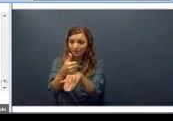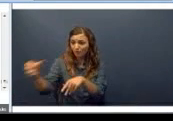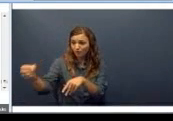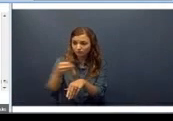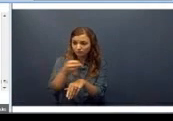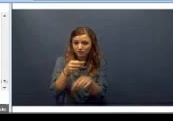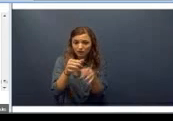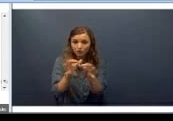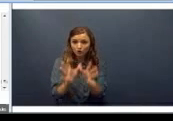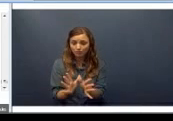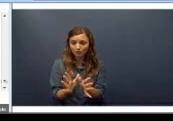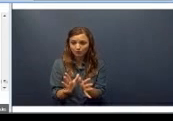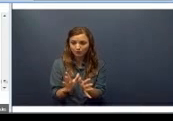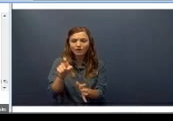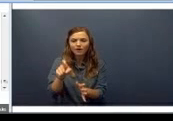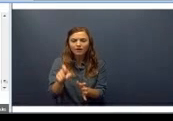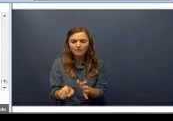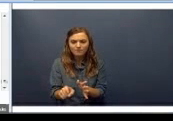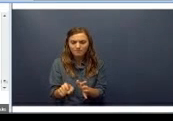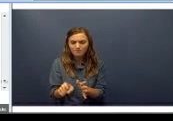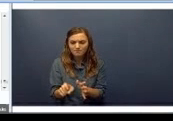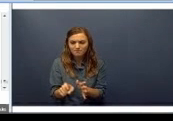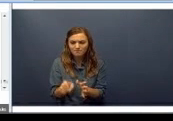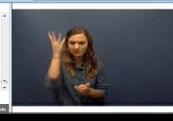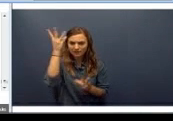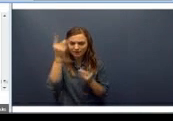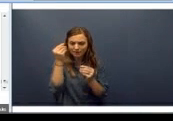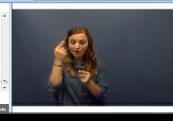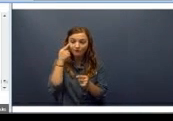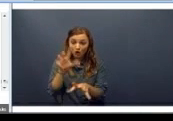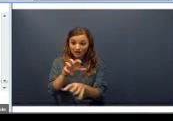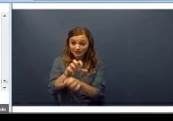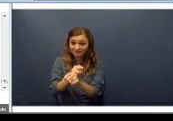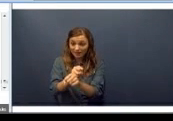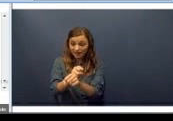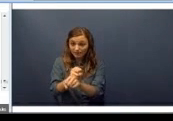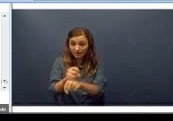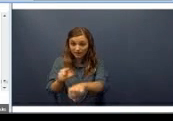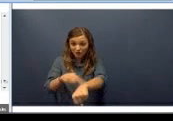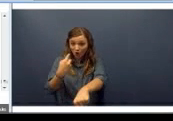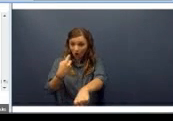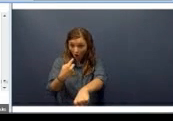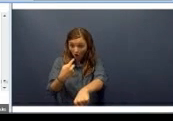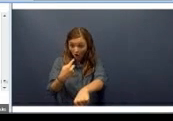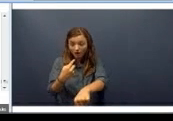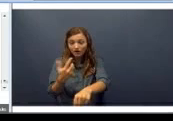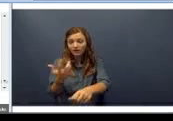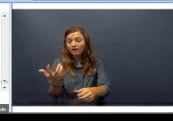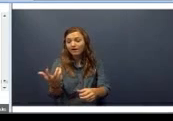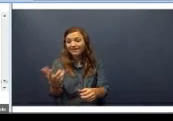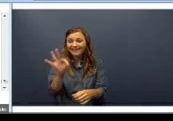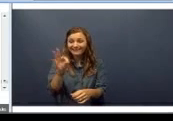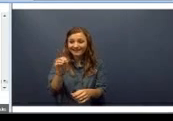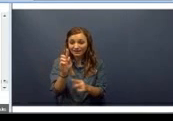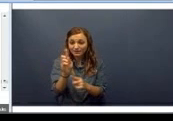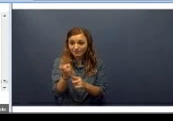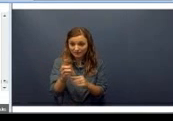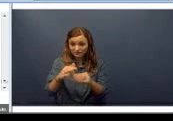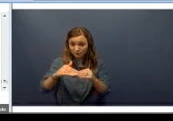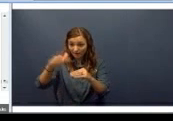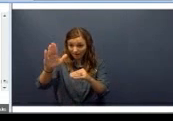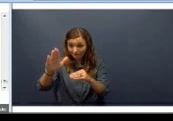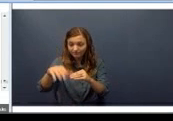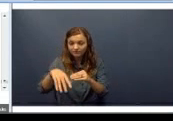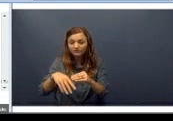When you're looking at setting things up with an interpreter, you need to realize that for any assignment that's of any great